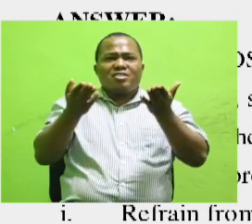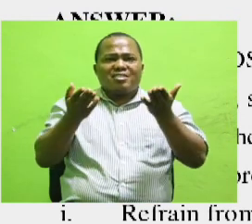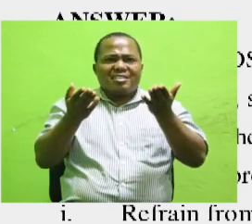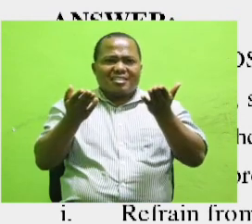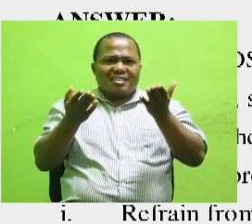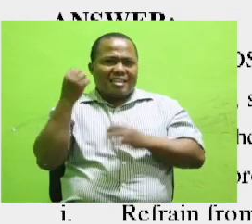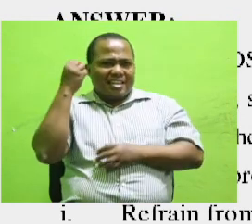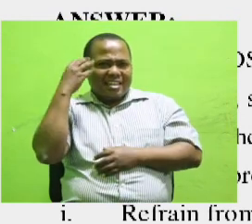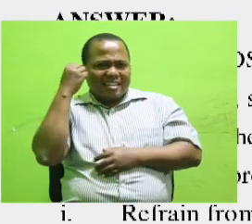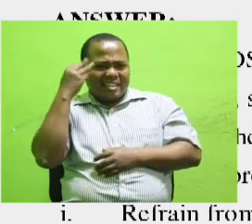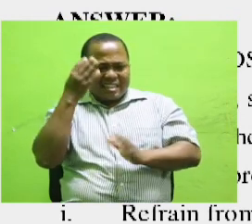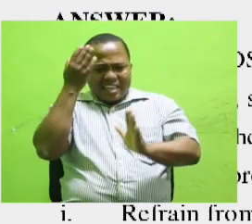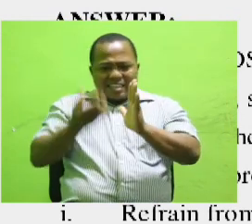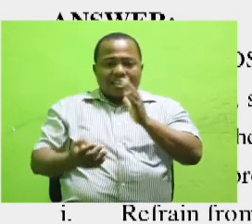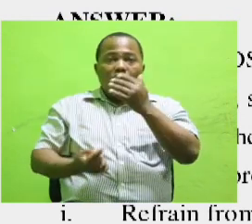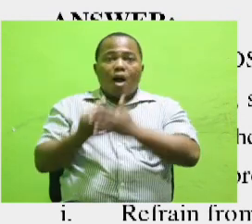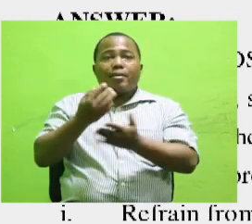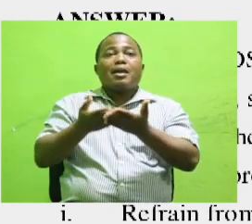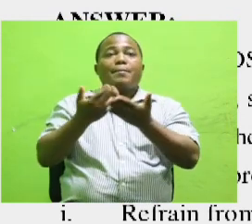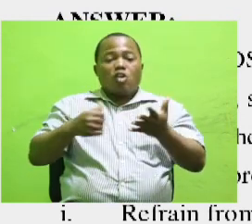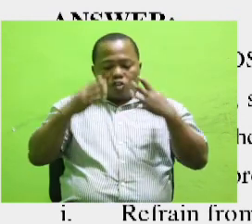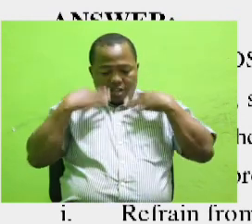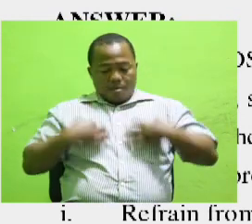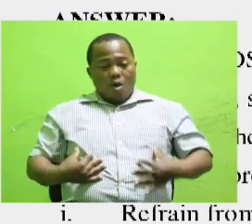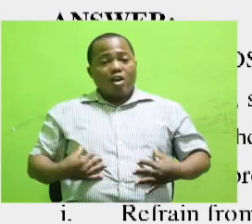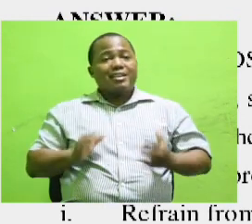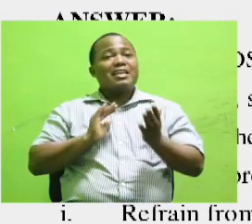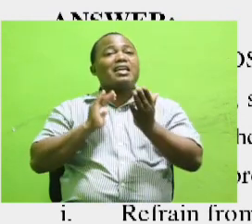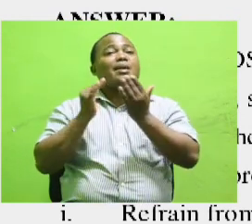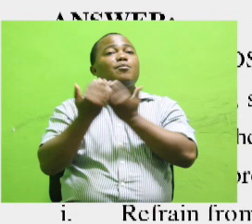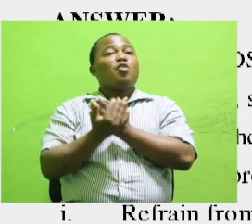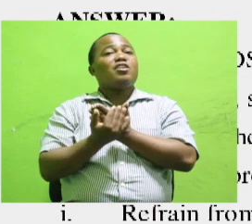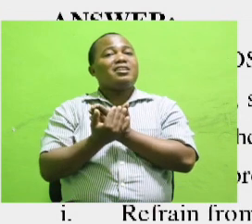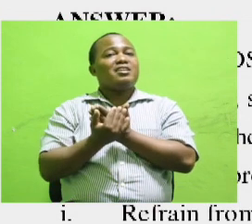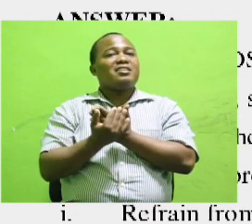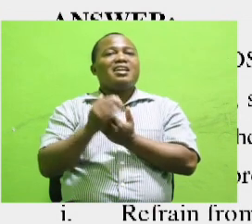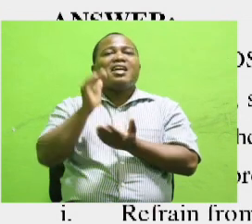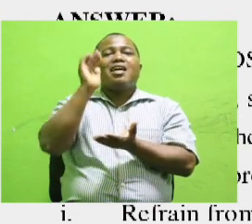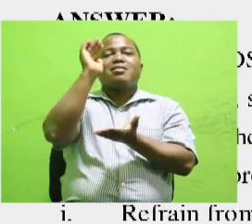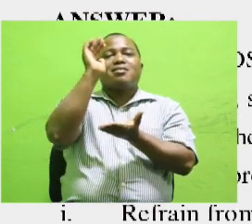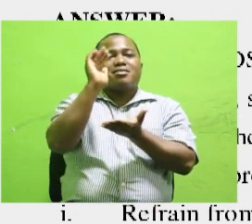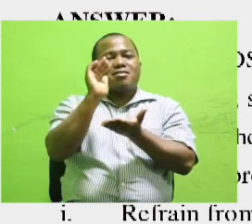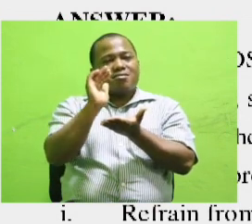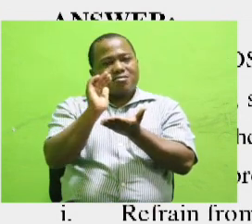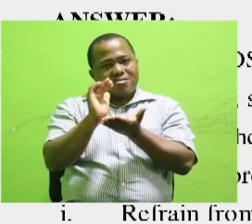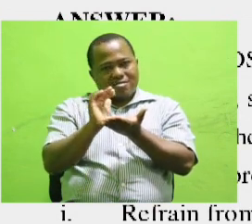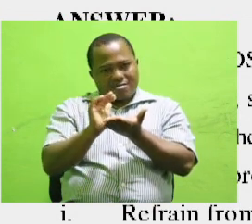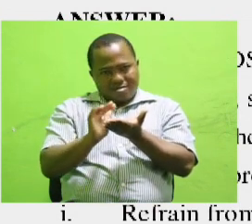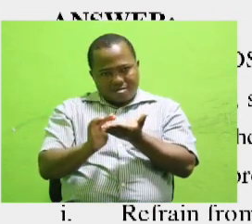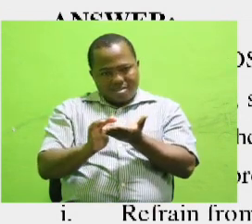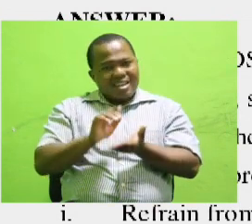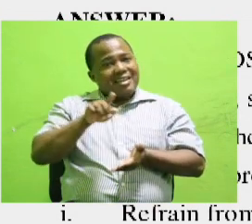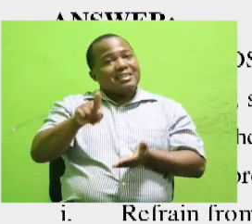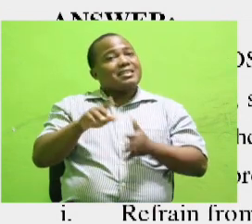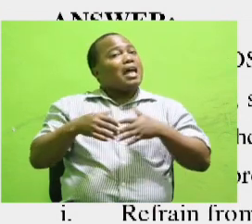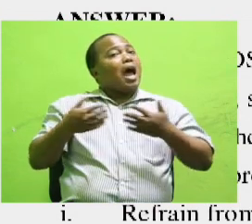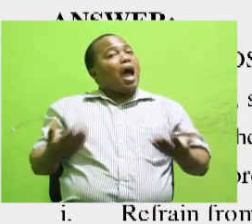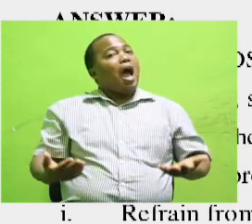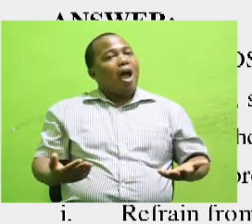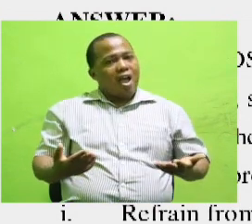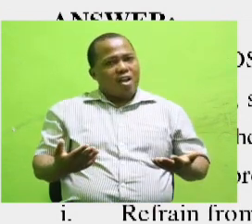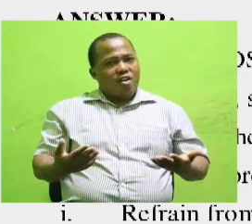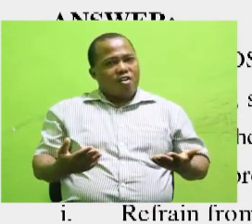diseases. This happens because the body's immunity is very low, and this is how HIV